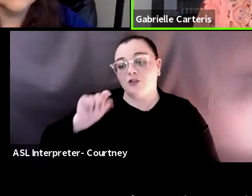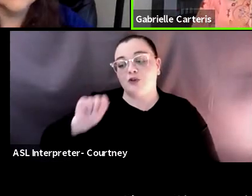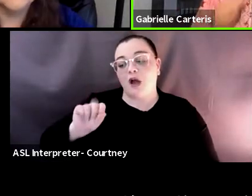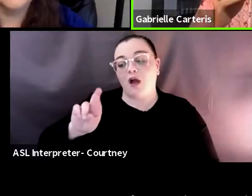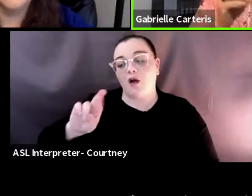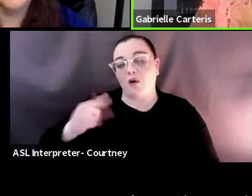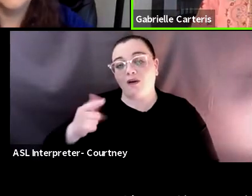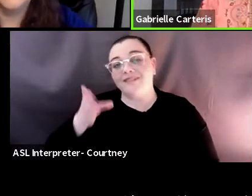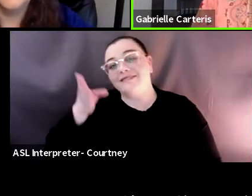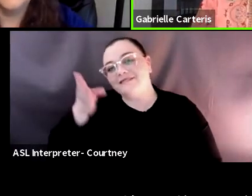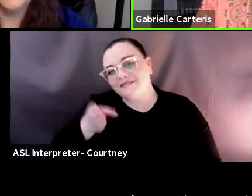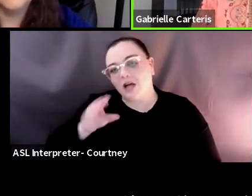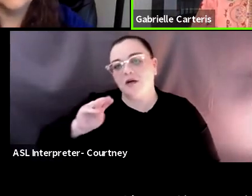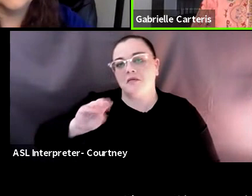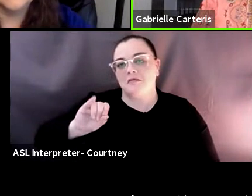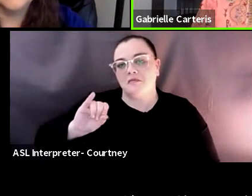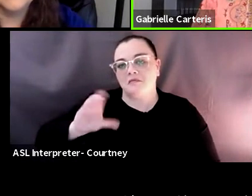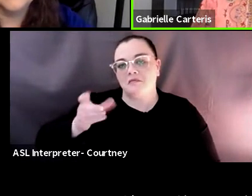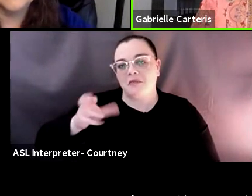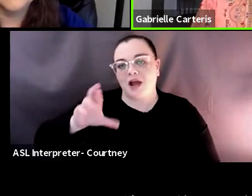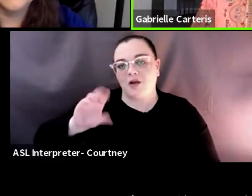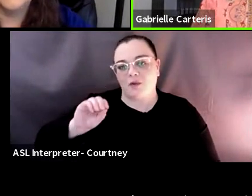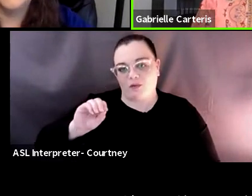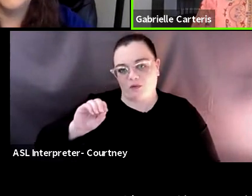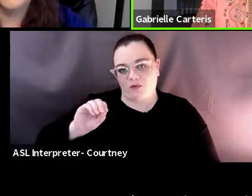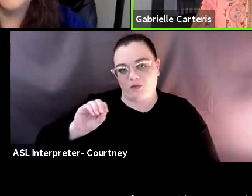sagaftra.org/micro. That is